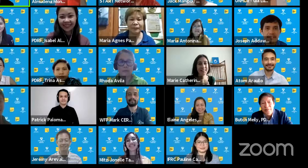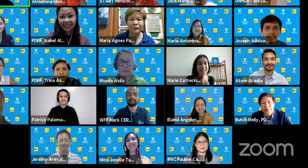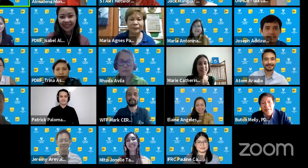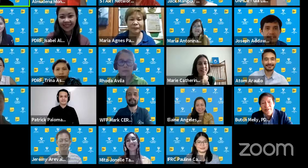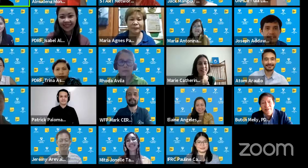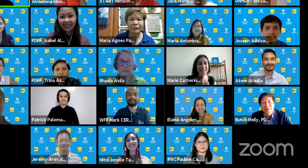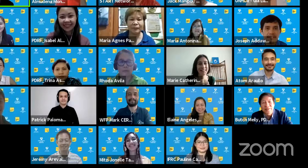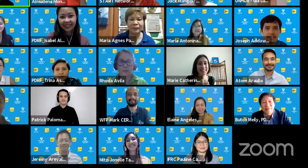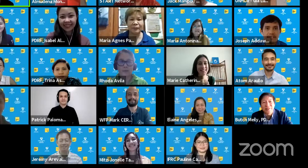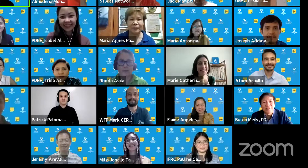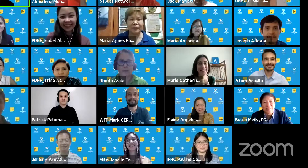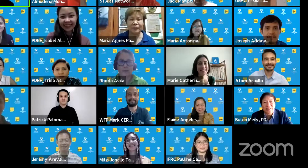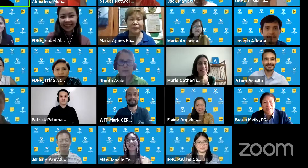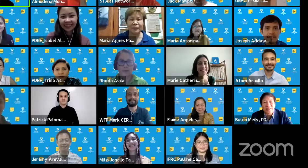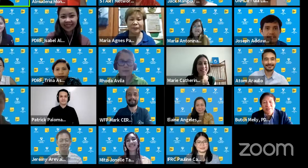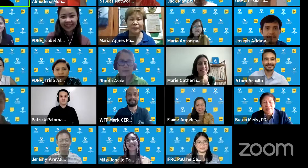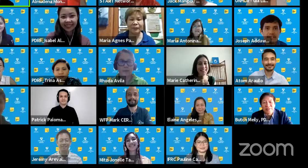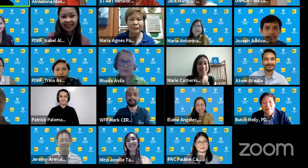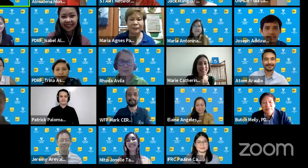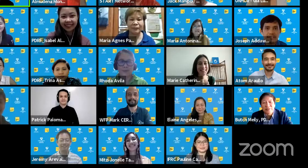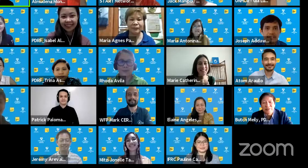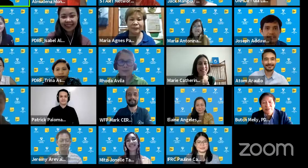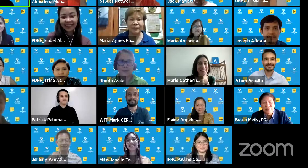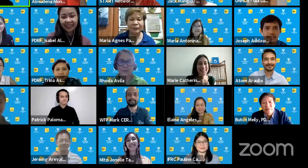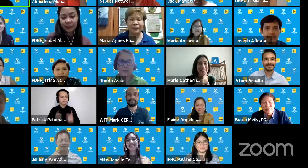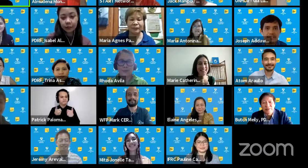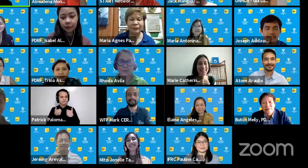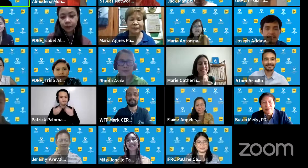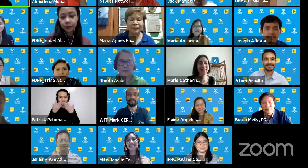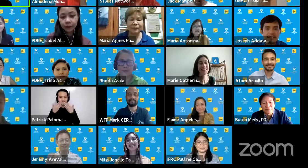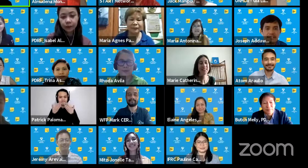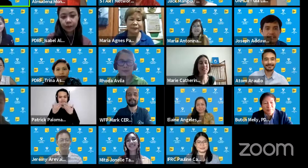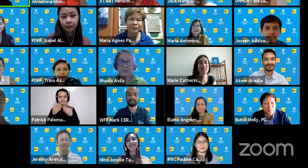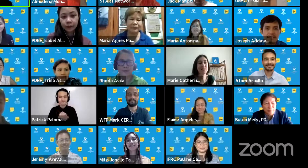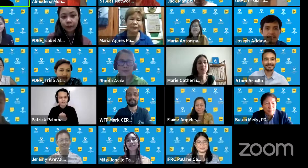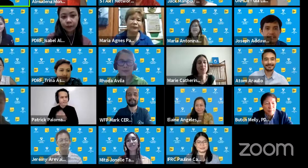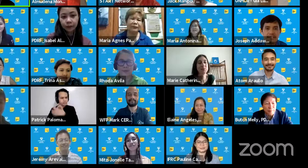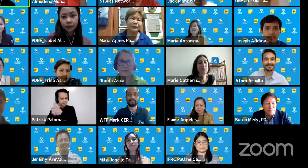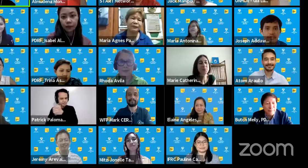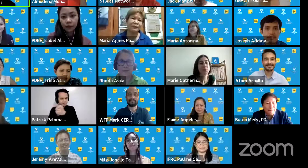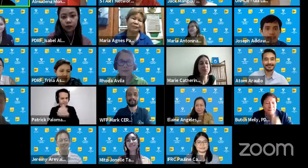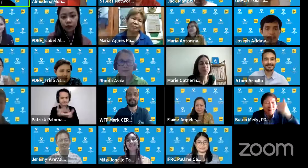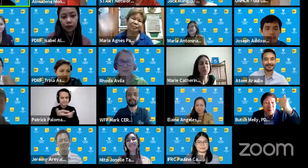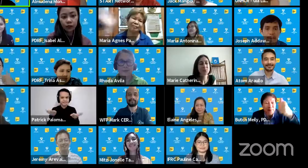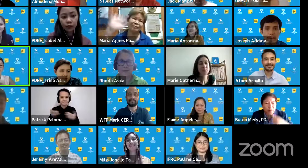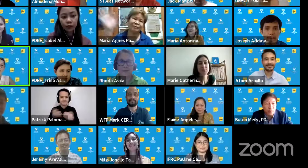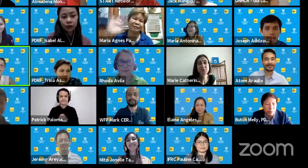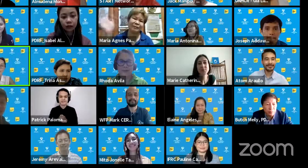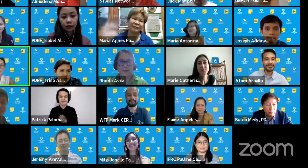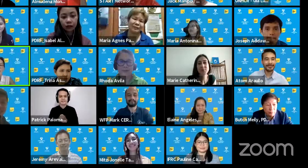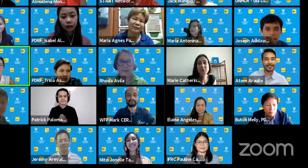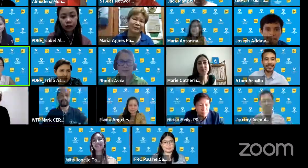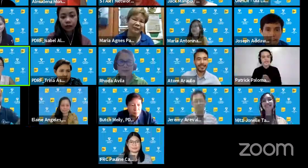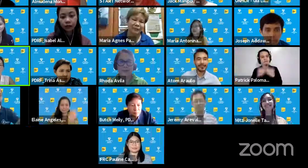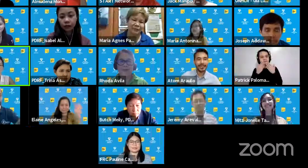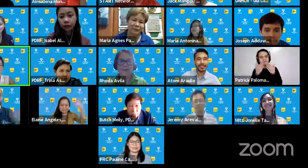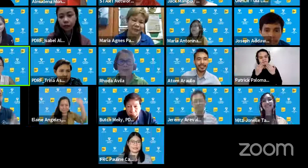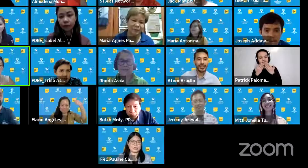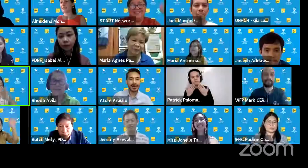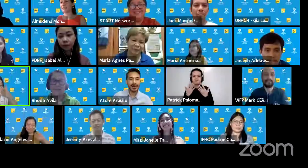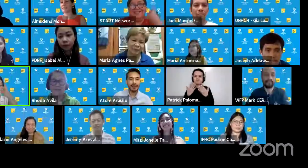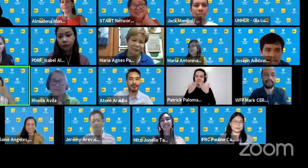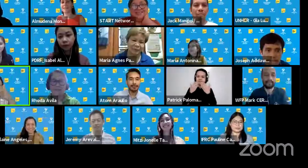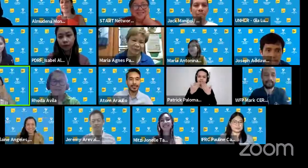Keep smiling. All right, thank you so much and congratulations, everyone. Thank you so much. Thank you so